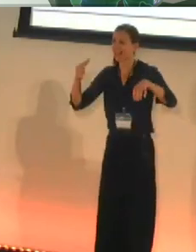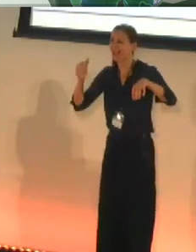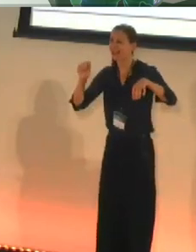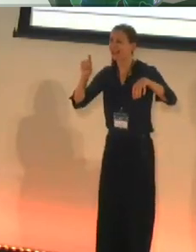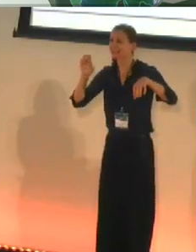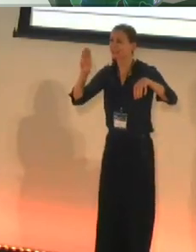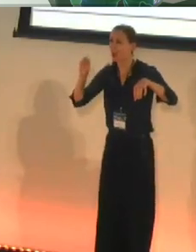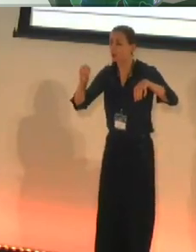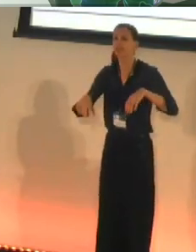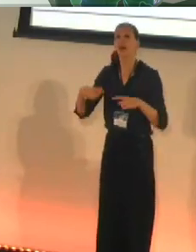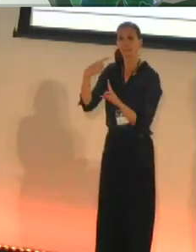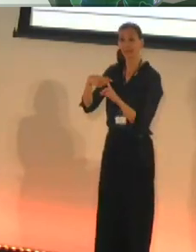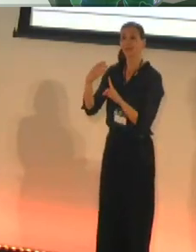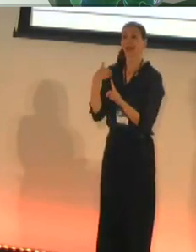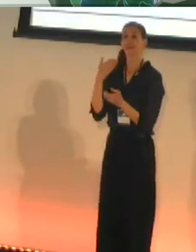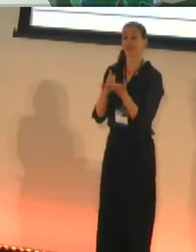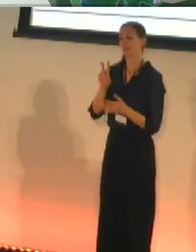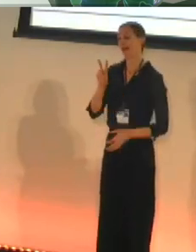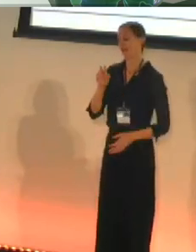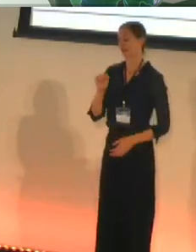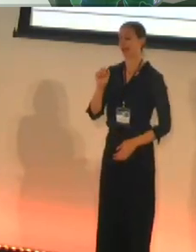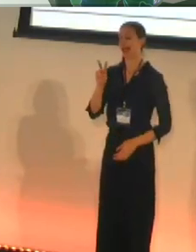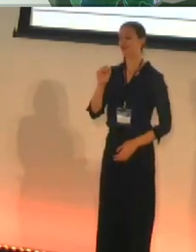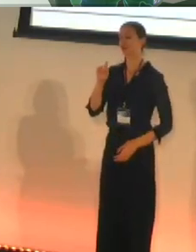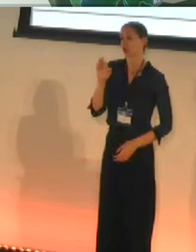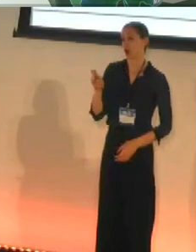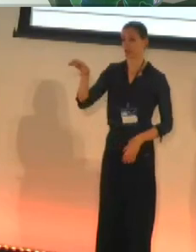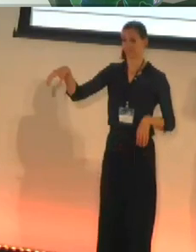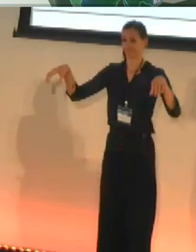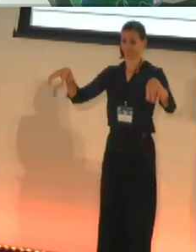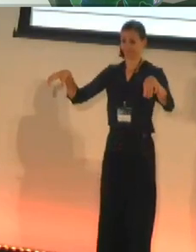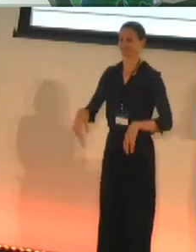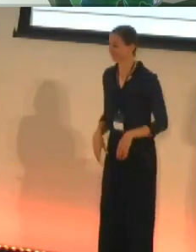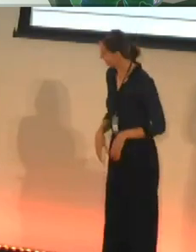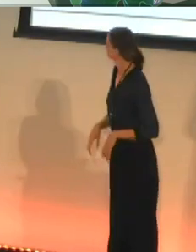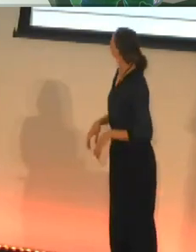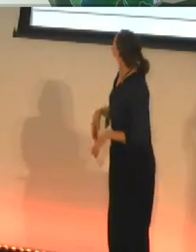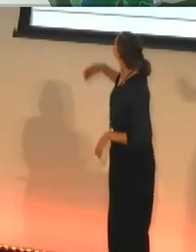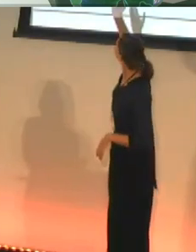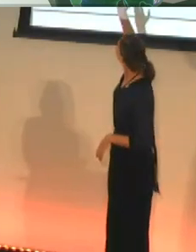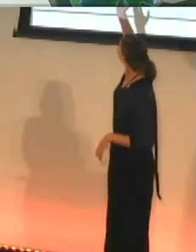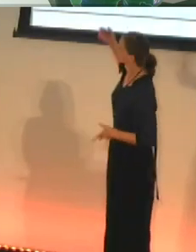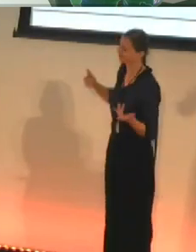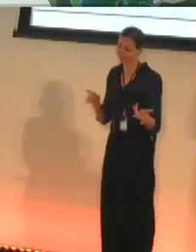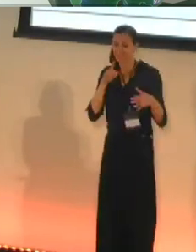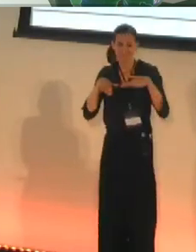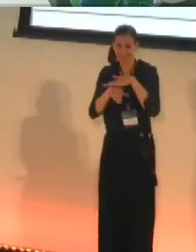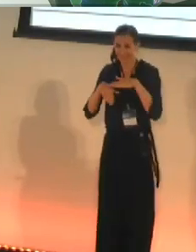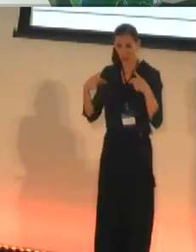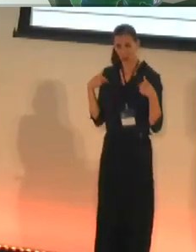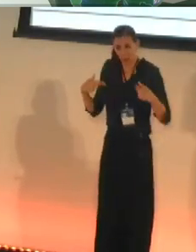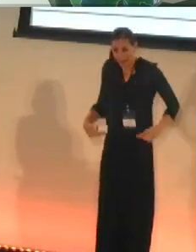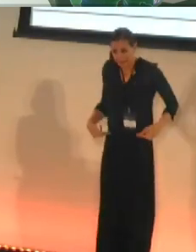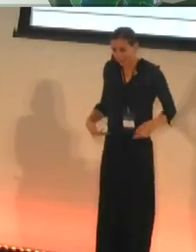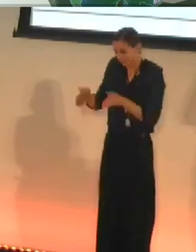these avatars. I have a picture of one of the avatars up there on the left. These are basically just humanoid avatars that talk to each